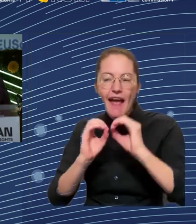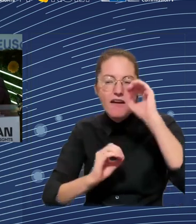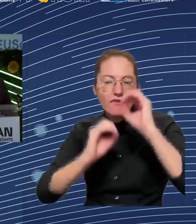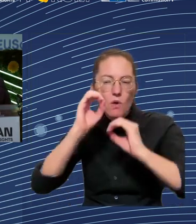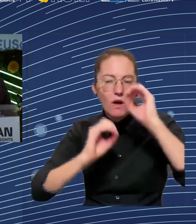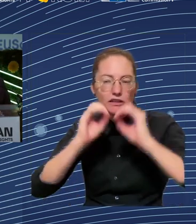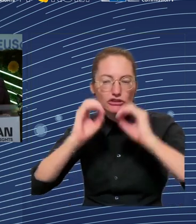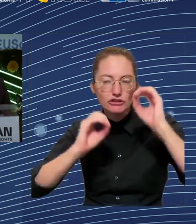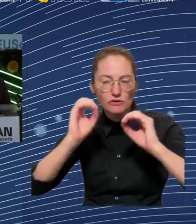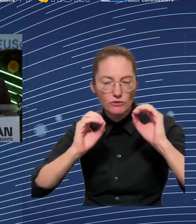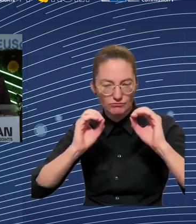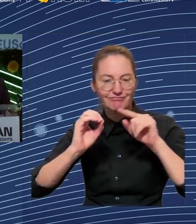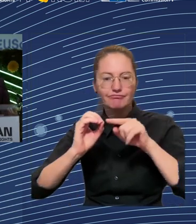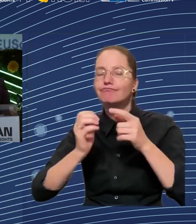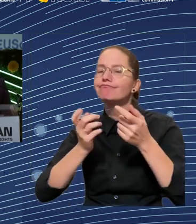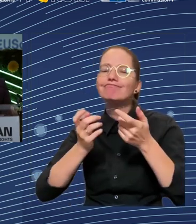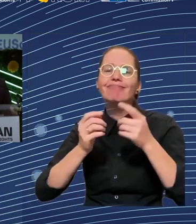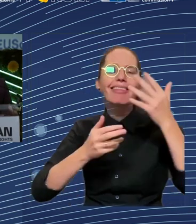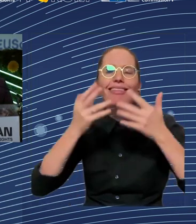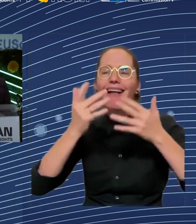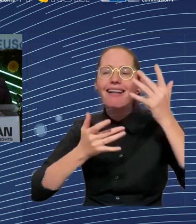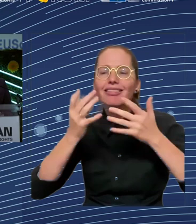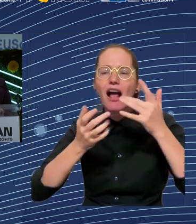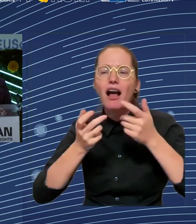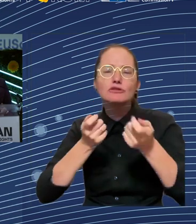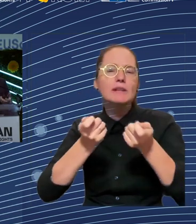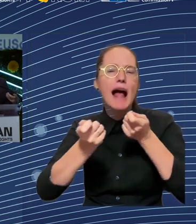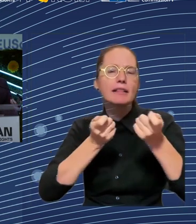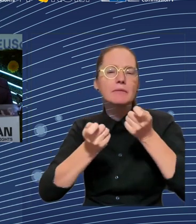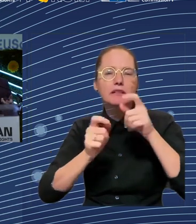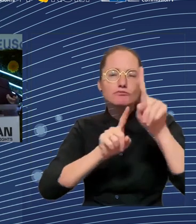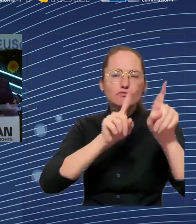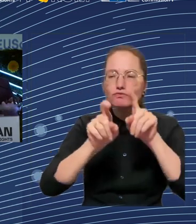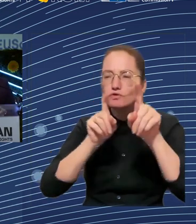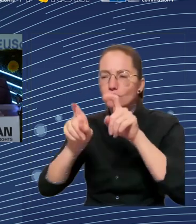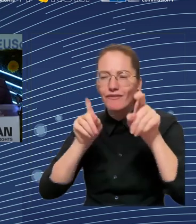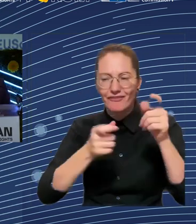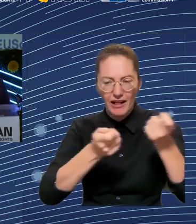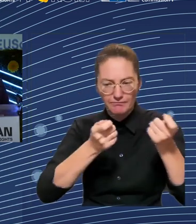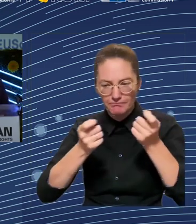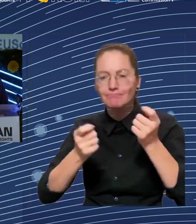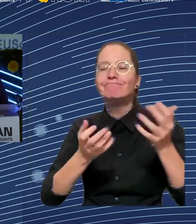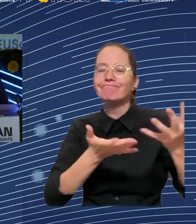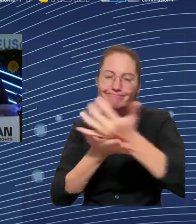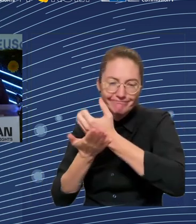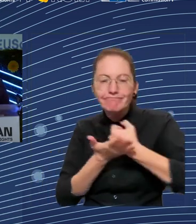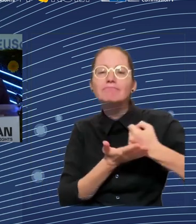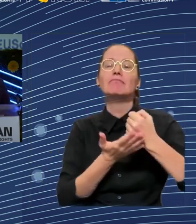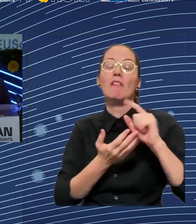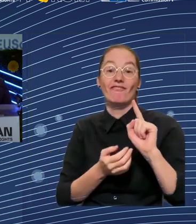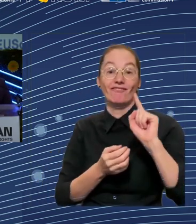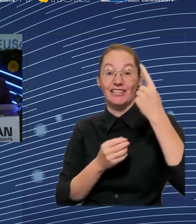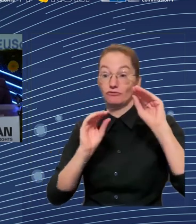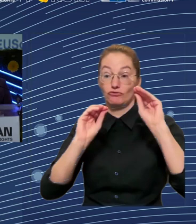certain groups. And in particular, they were found to have particularly large employment as well as earning